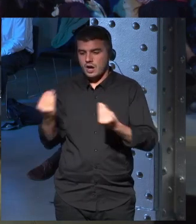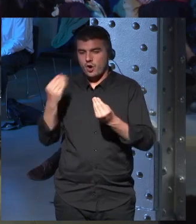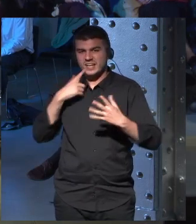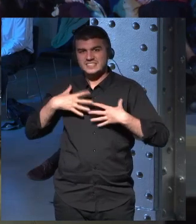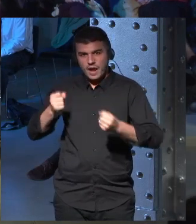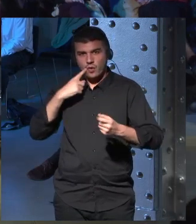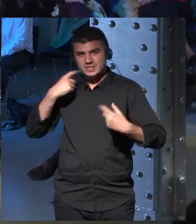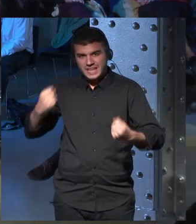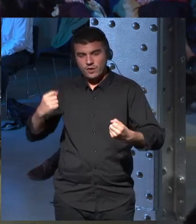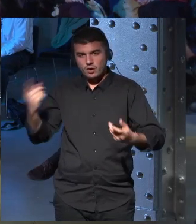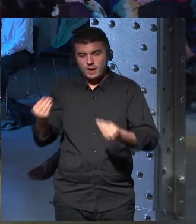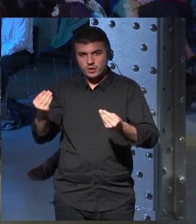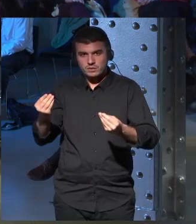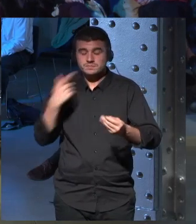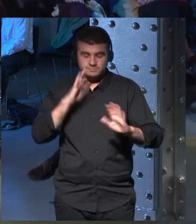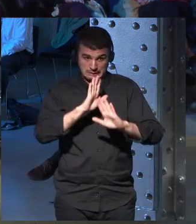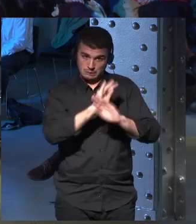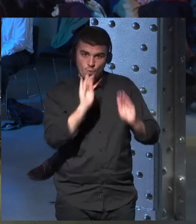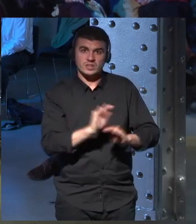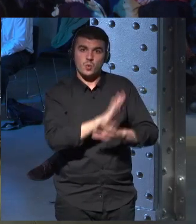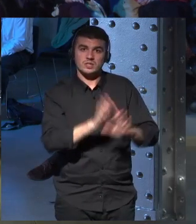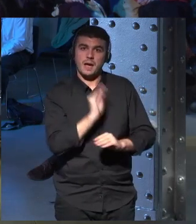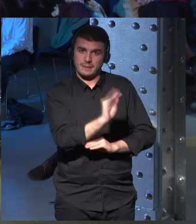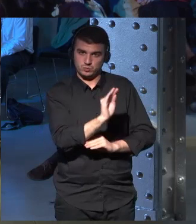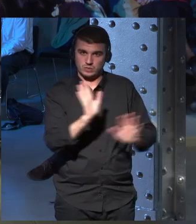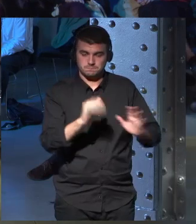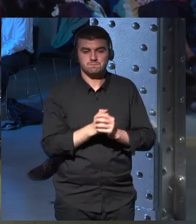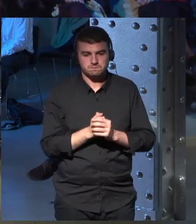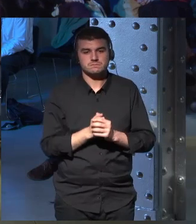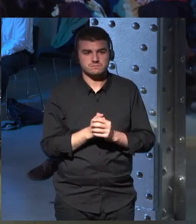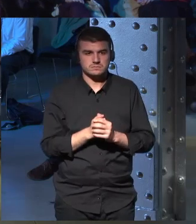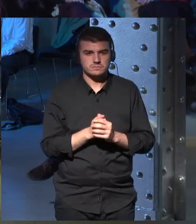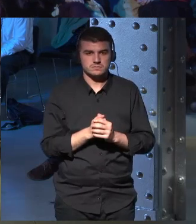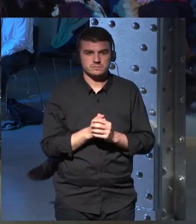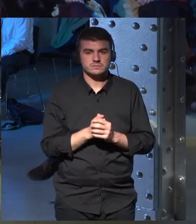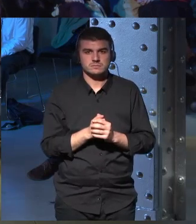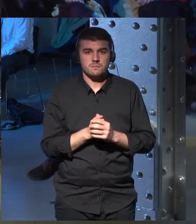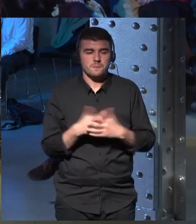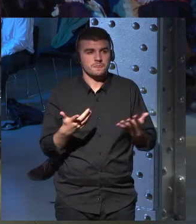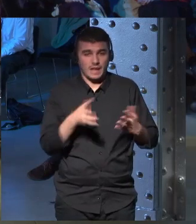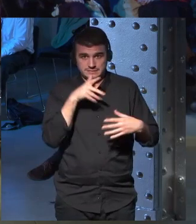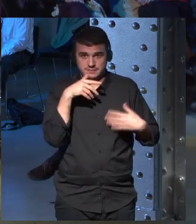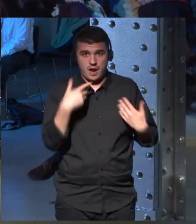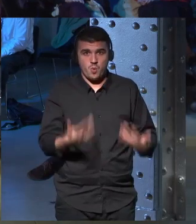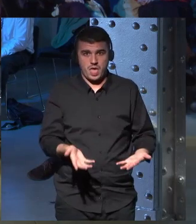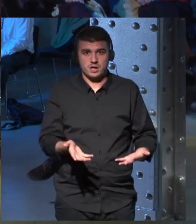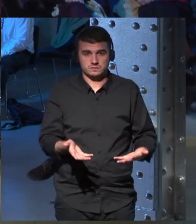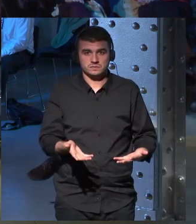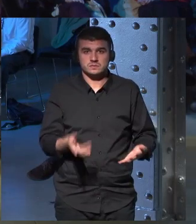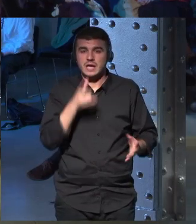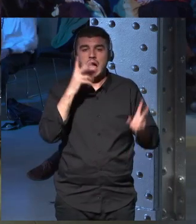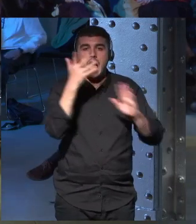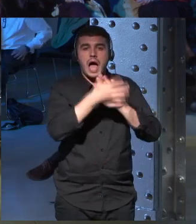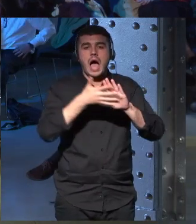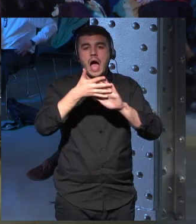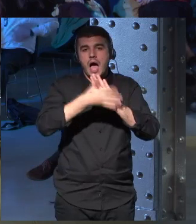Last question. Praying is a way of talking with the unknown. Maybe writing